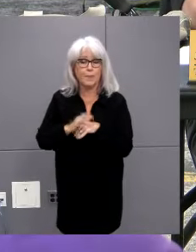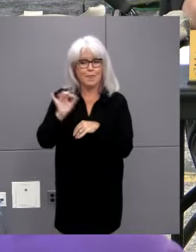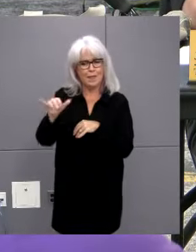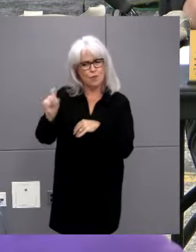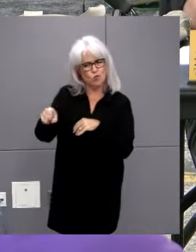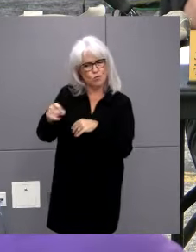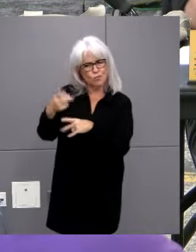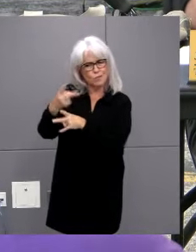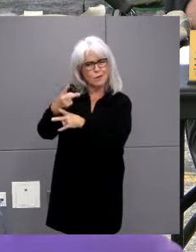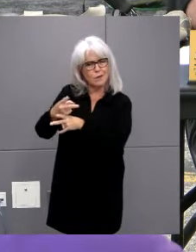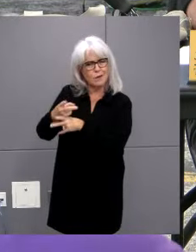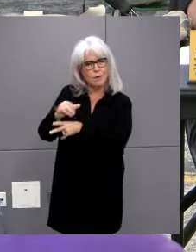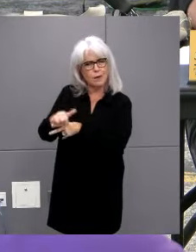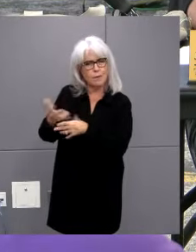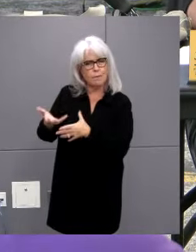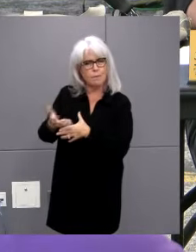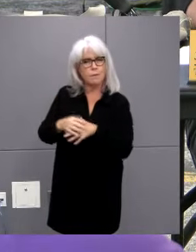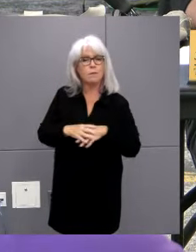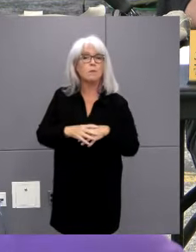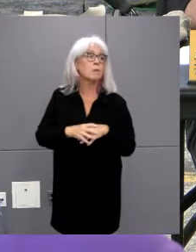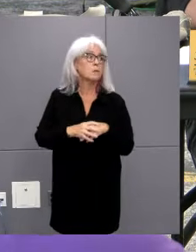of it. But, I mean,